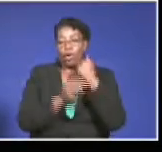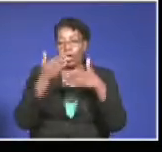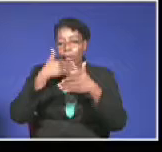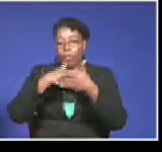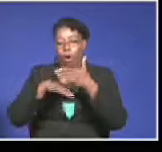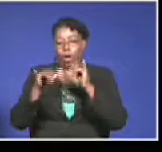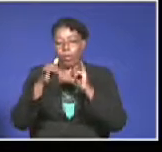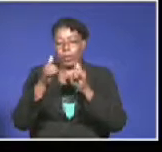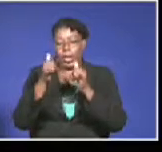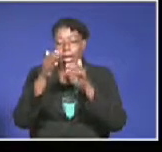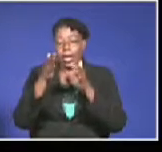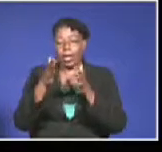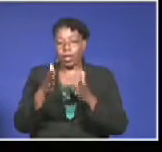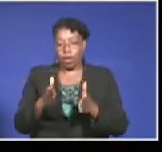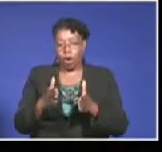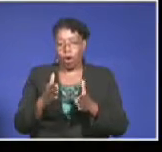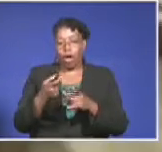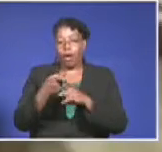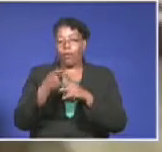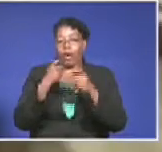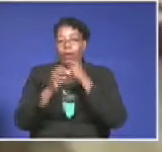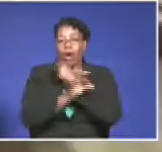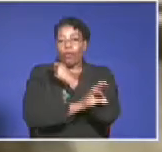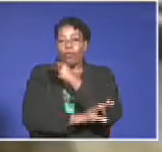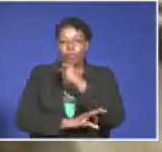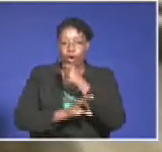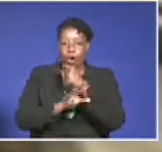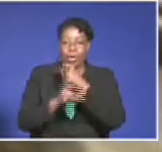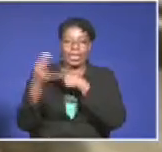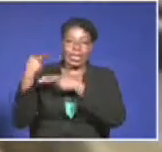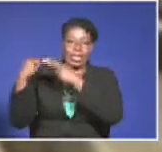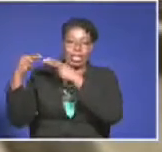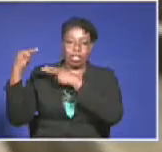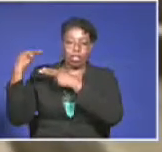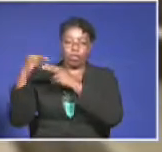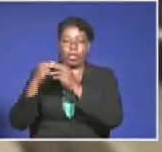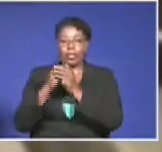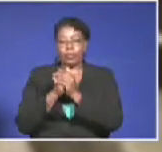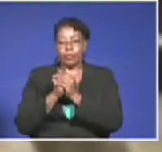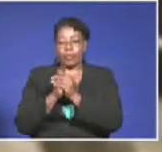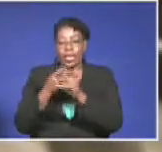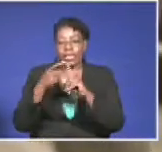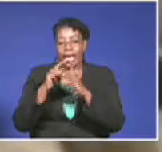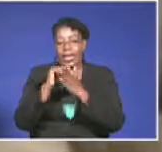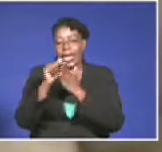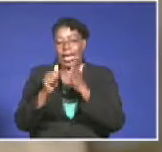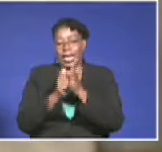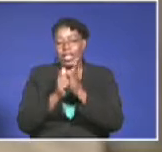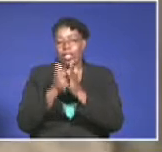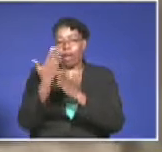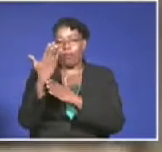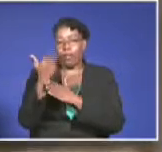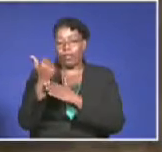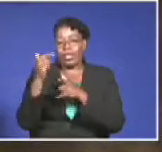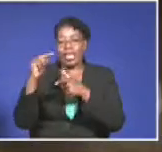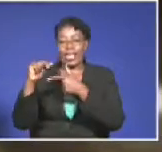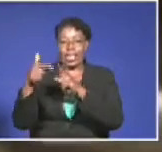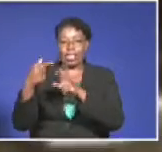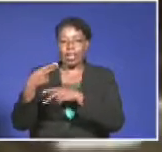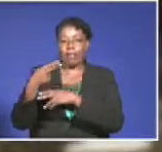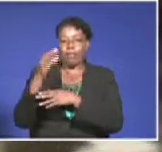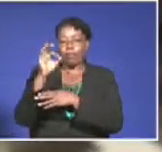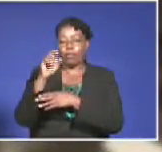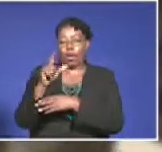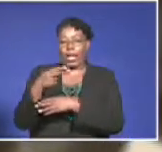a soccer background where he represented the Bahamas in the 1971 Pan Am Games at the age of 15. He became a legend of Florida high